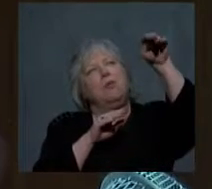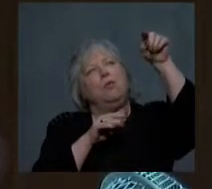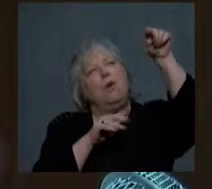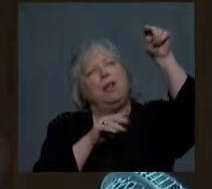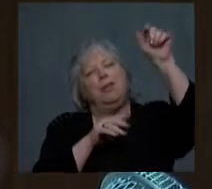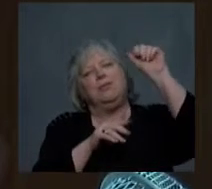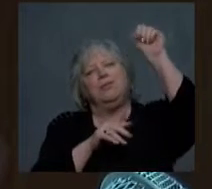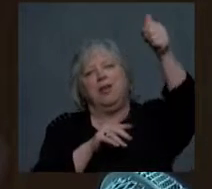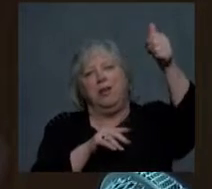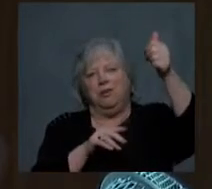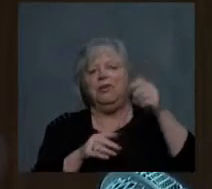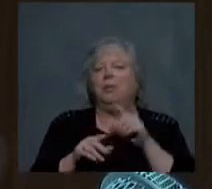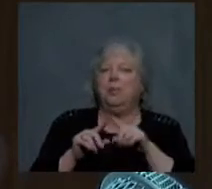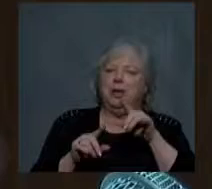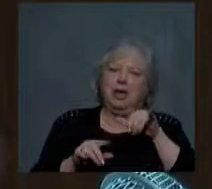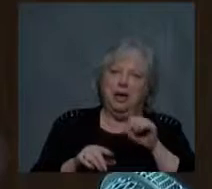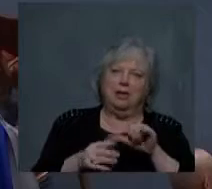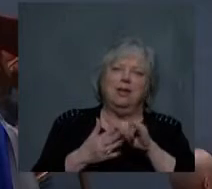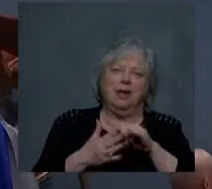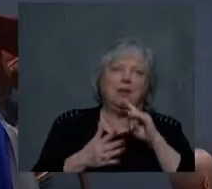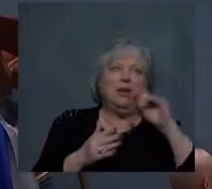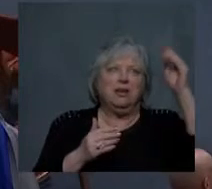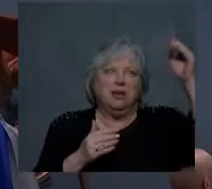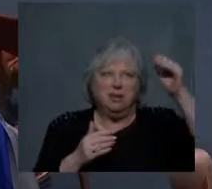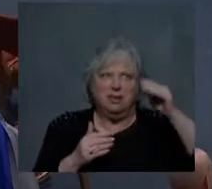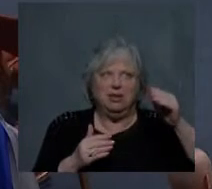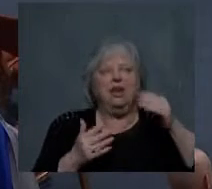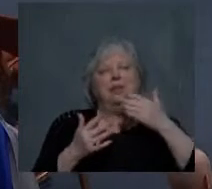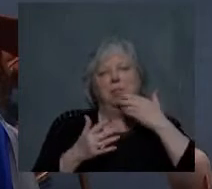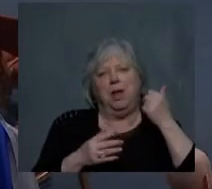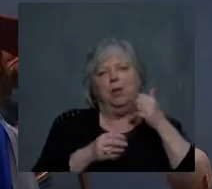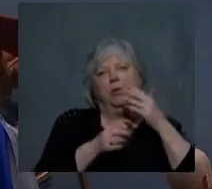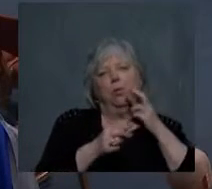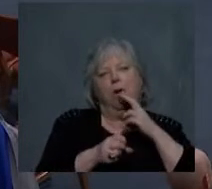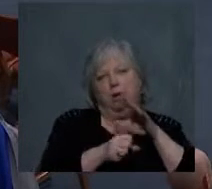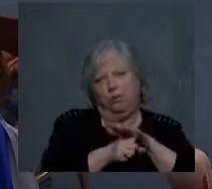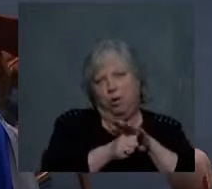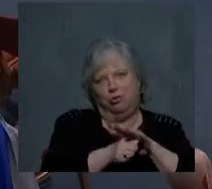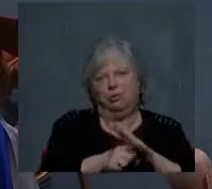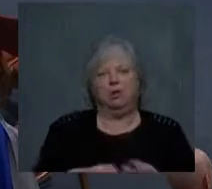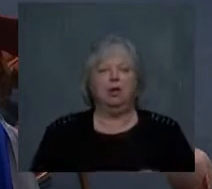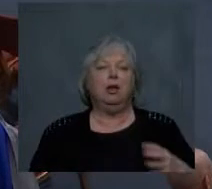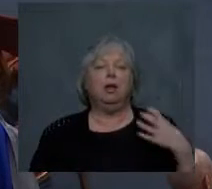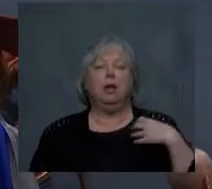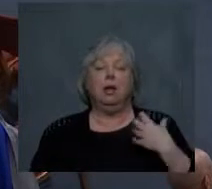that's correct. Okay. Okay, thanks. Any other commissioners?